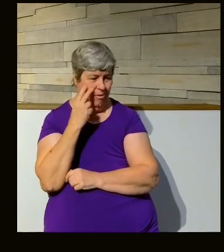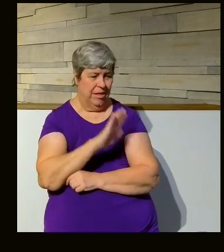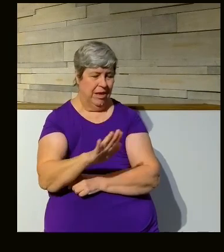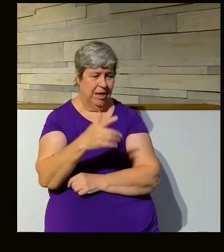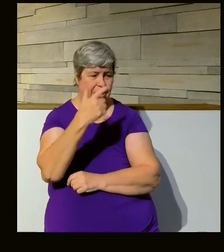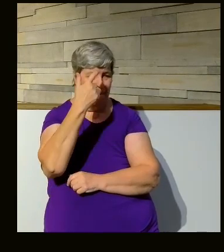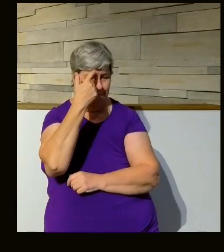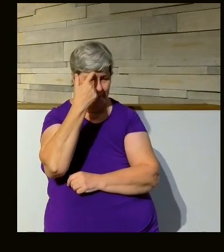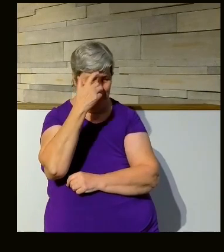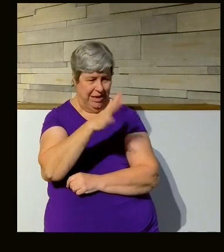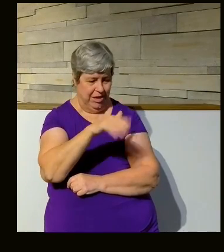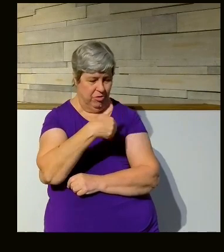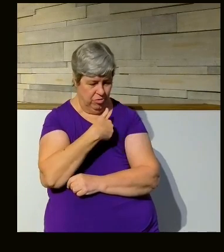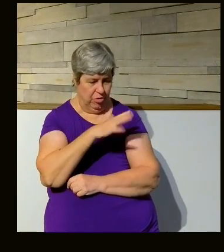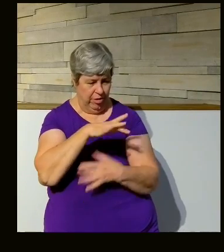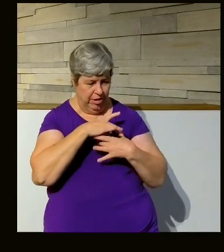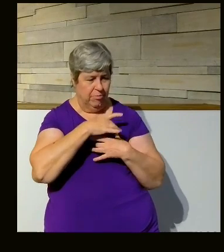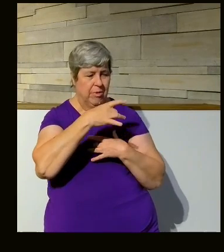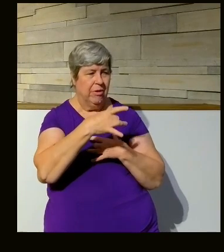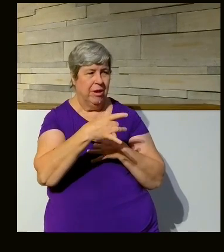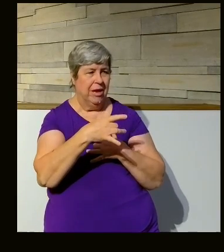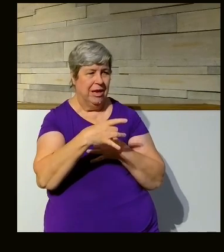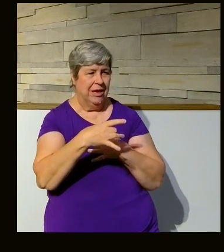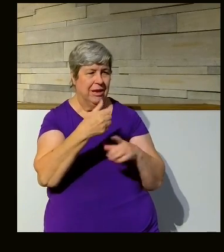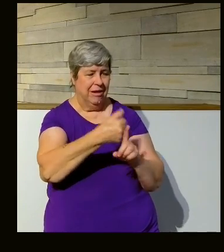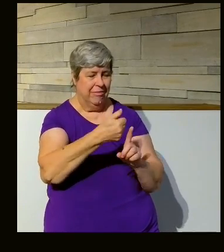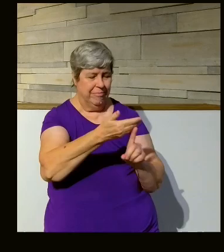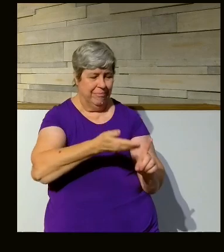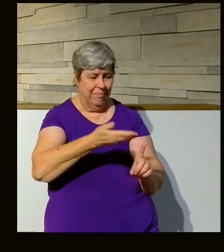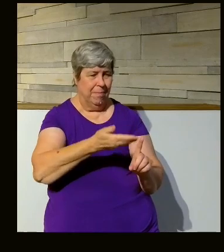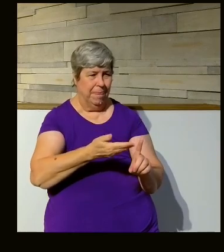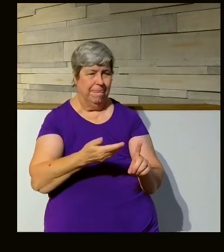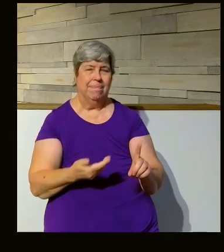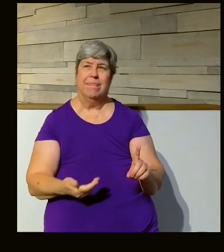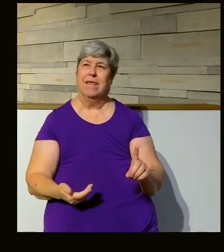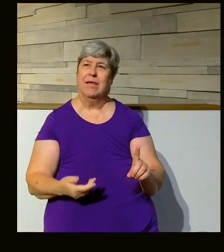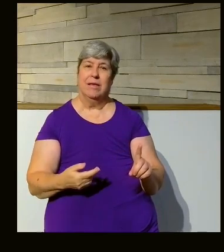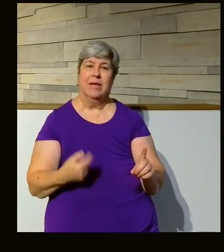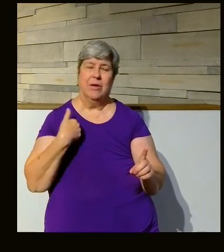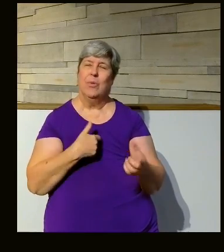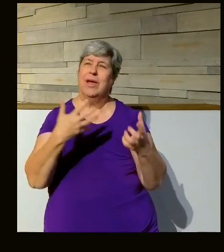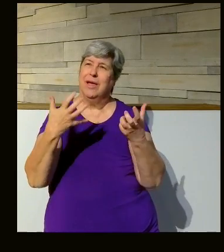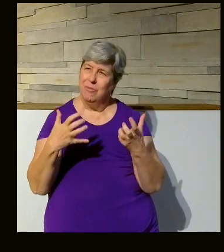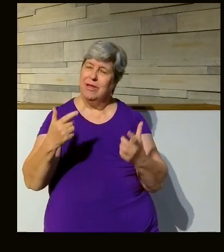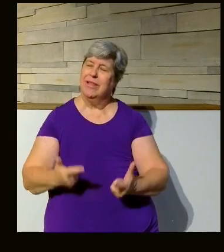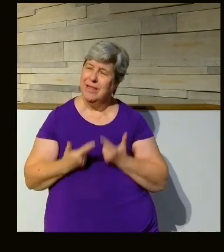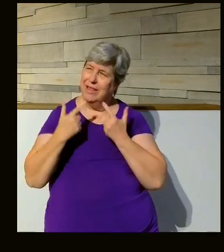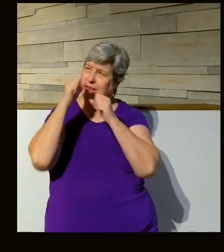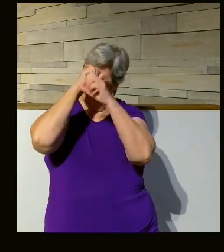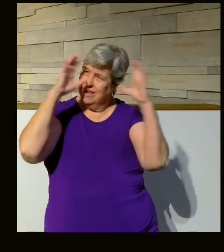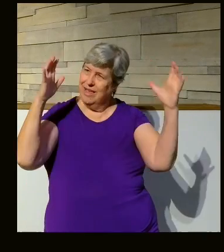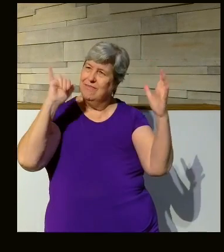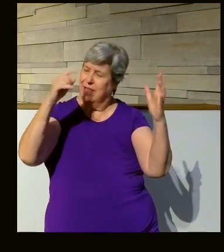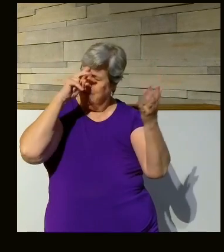mind, at his soul, at his spirit, at who he was. Folks, who would not want this life? Set